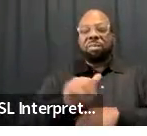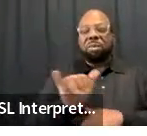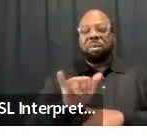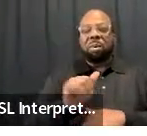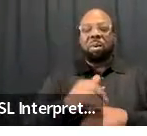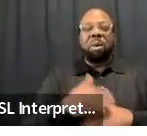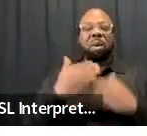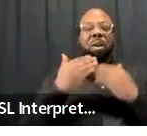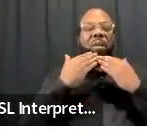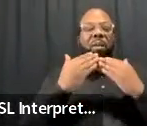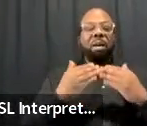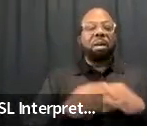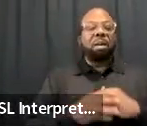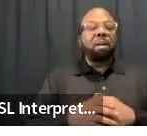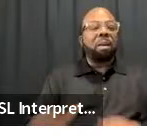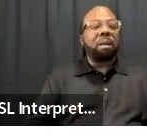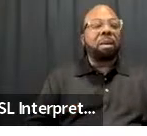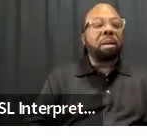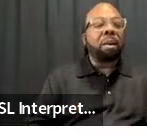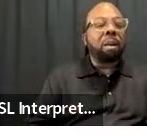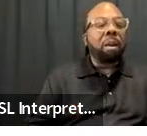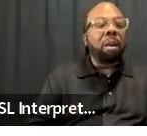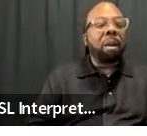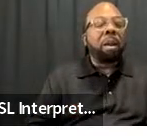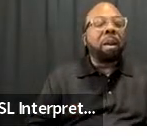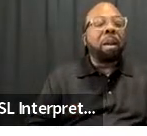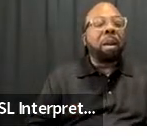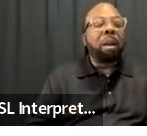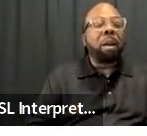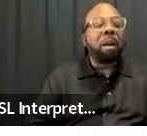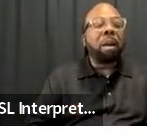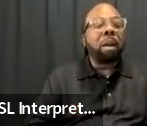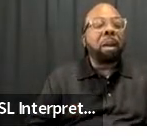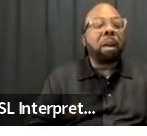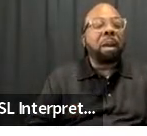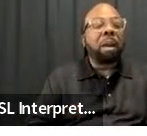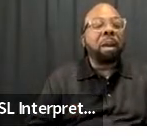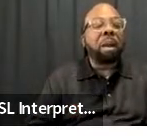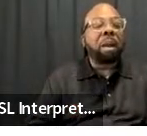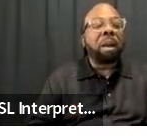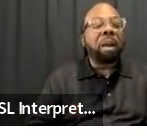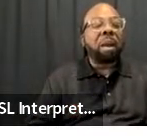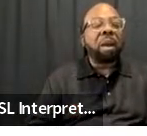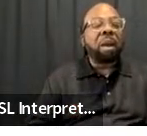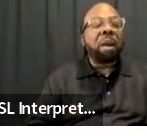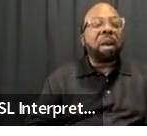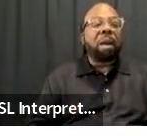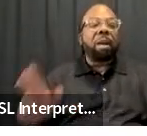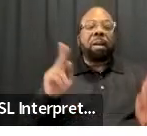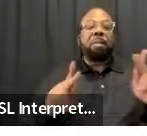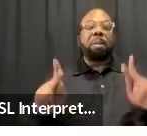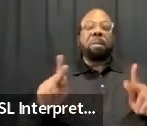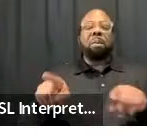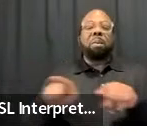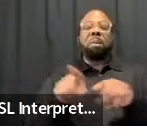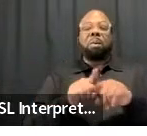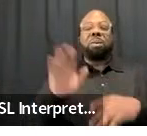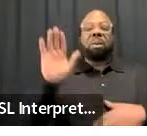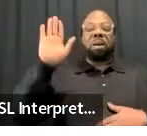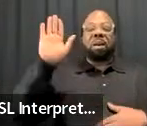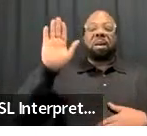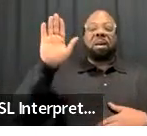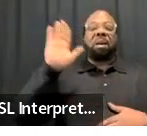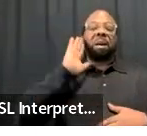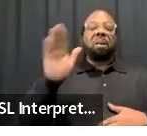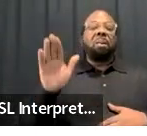Thanks, Nihilus. The next couple of questions are actually people who have also raised their hands. So I